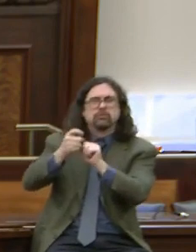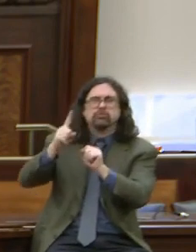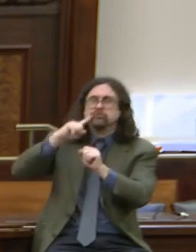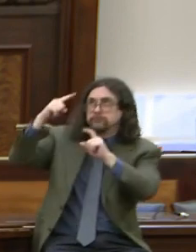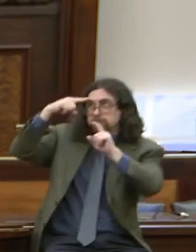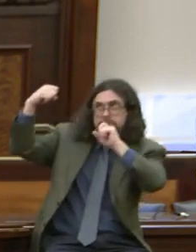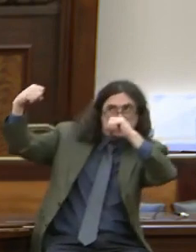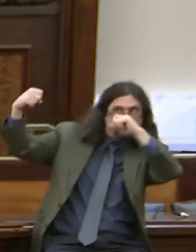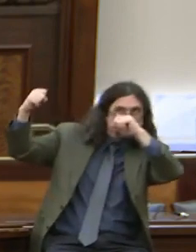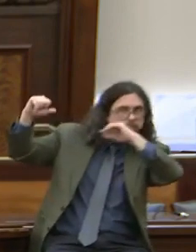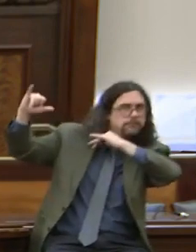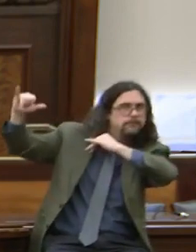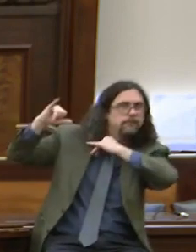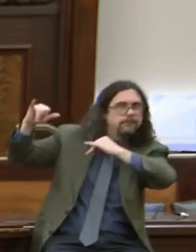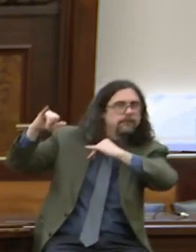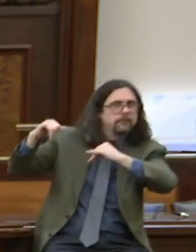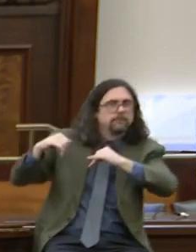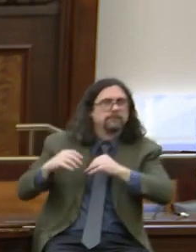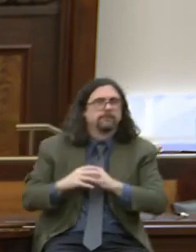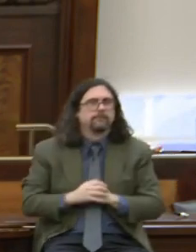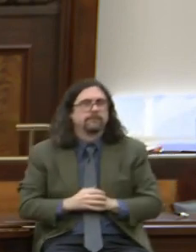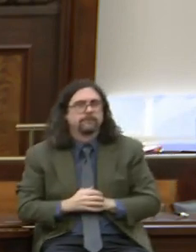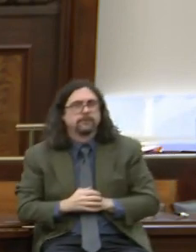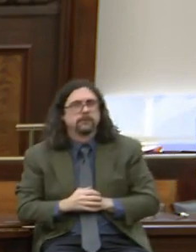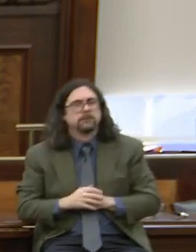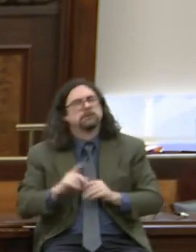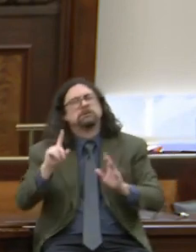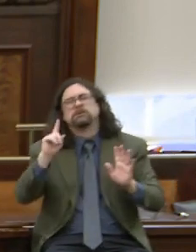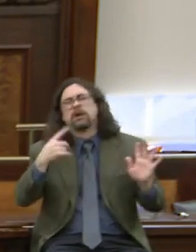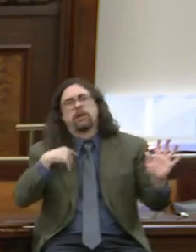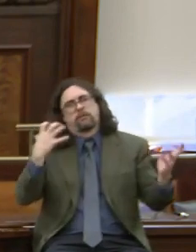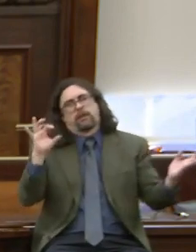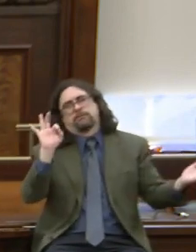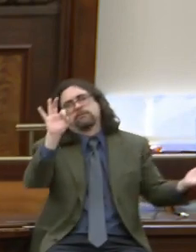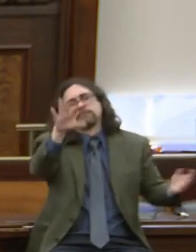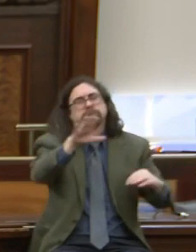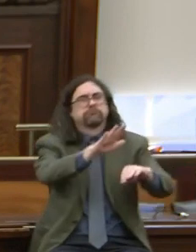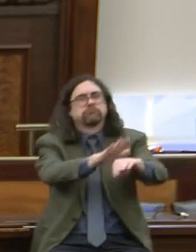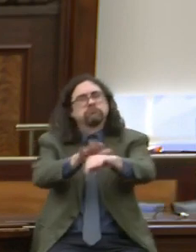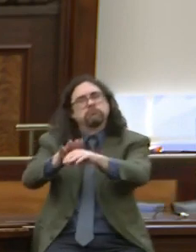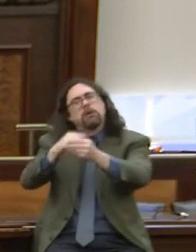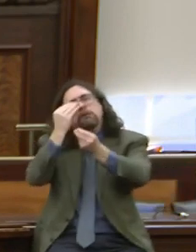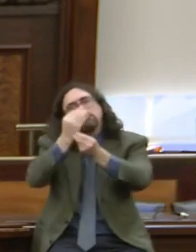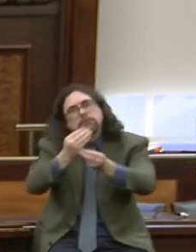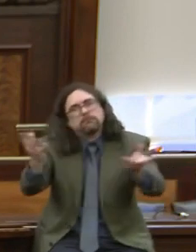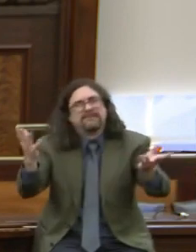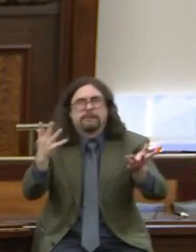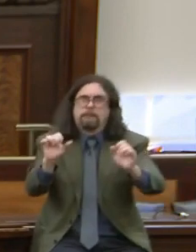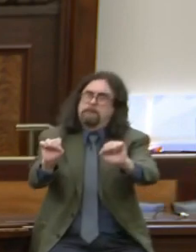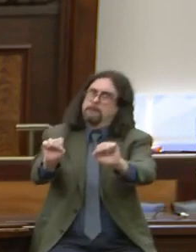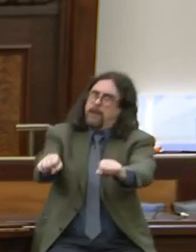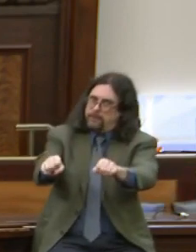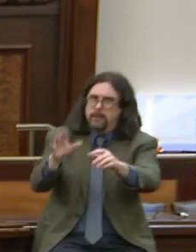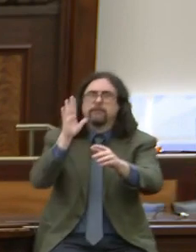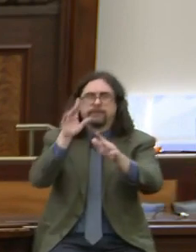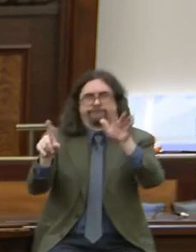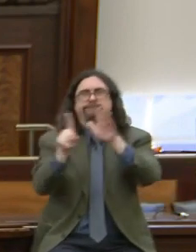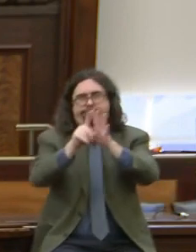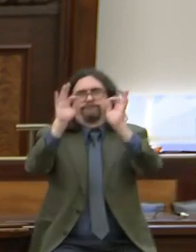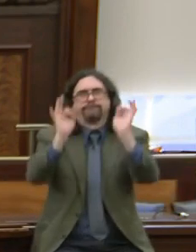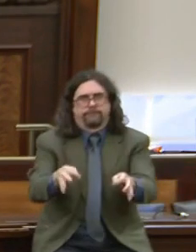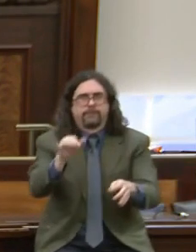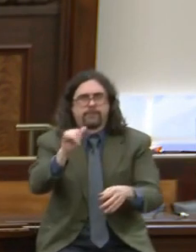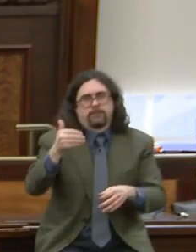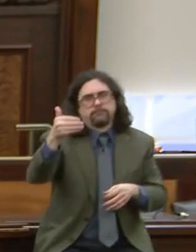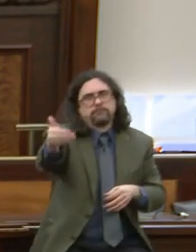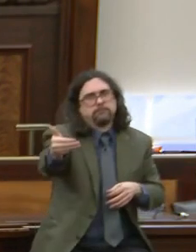that there is that possibility. To be clear, if that moment came, there are